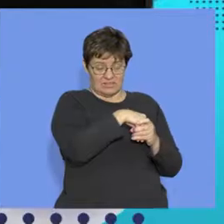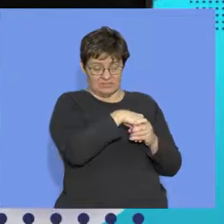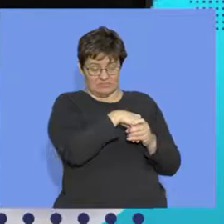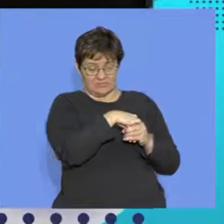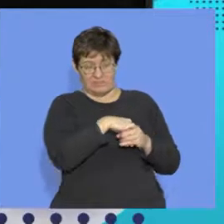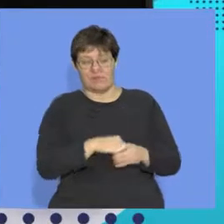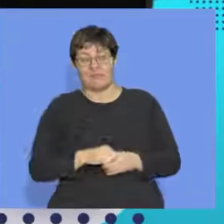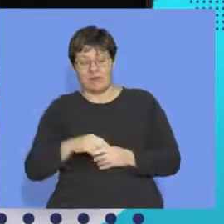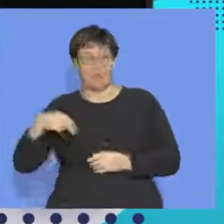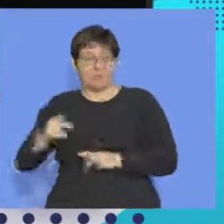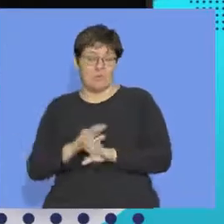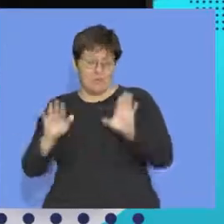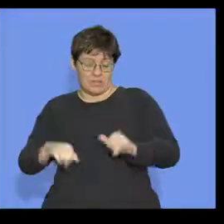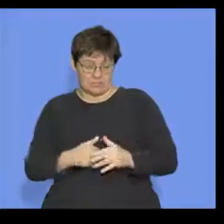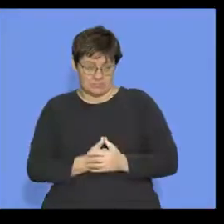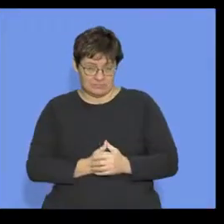Okay, let's see.